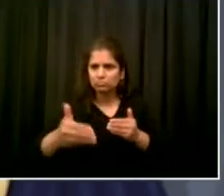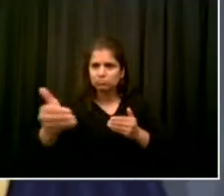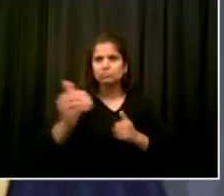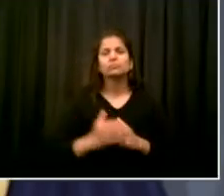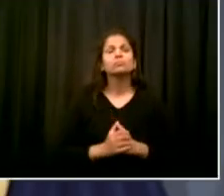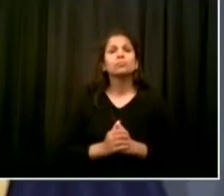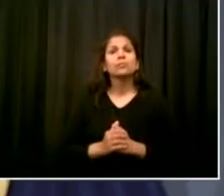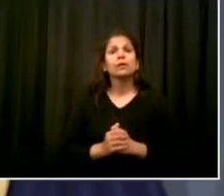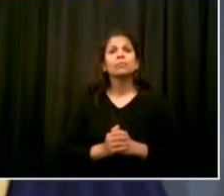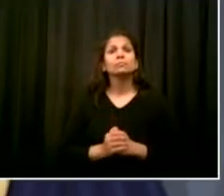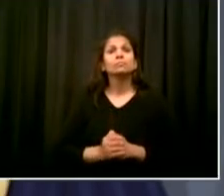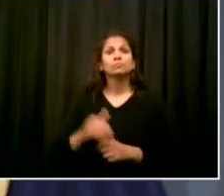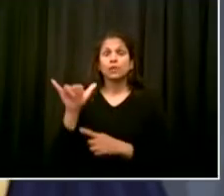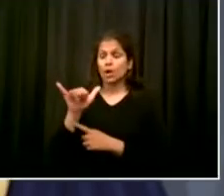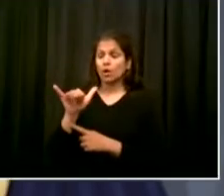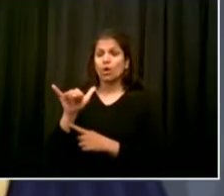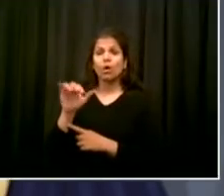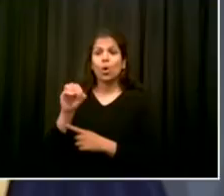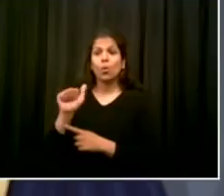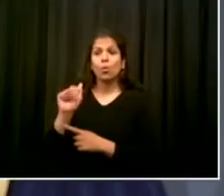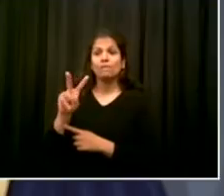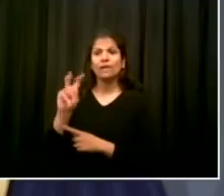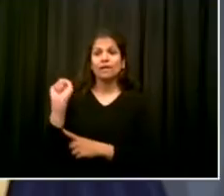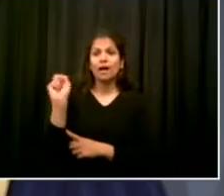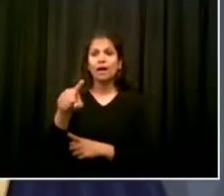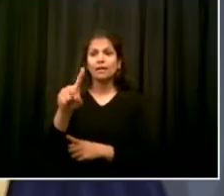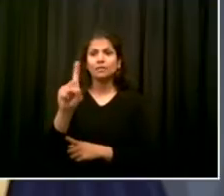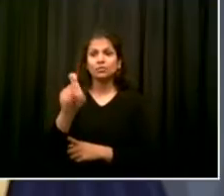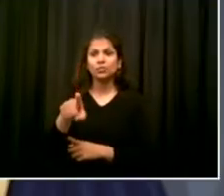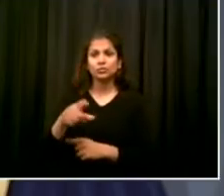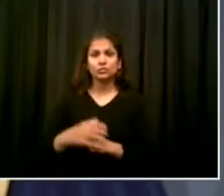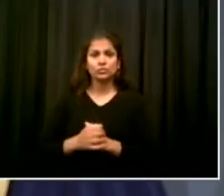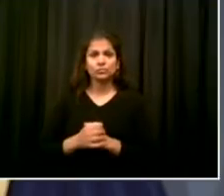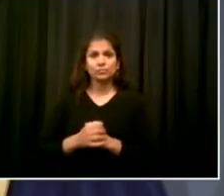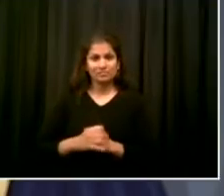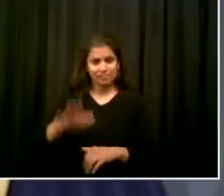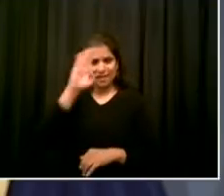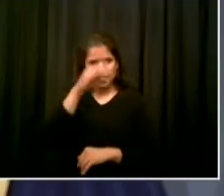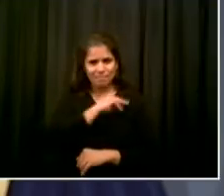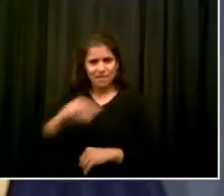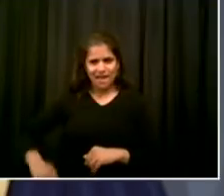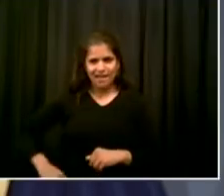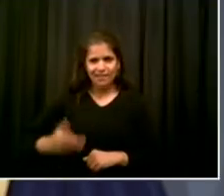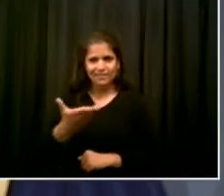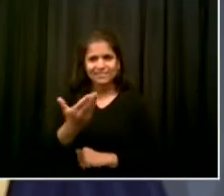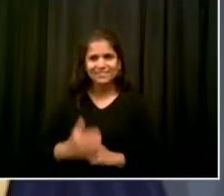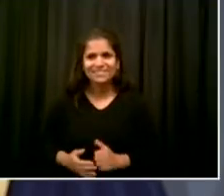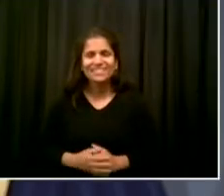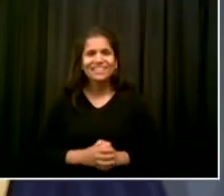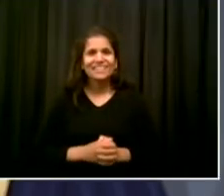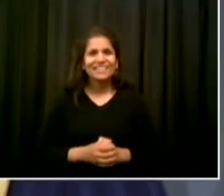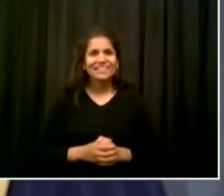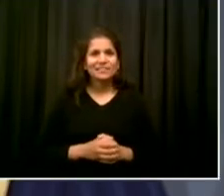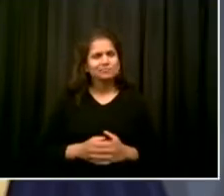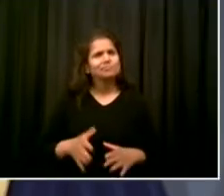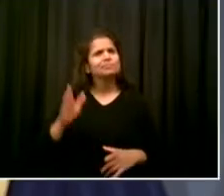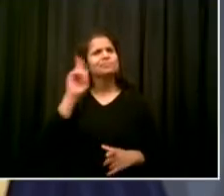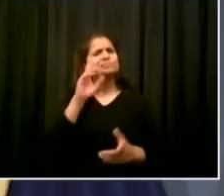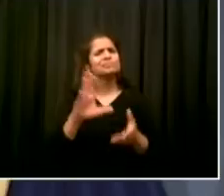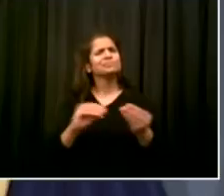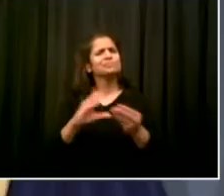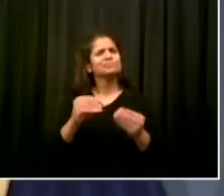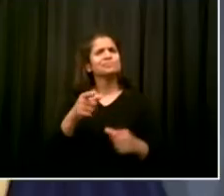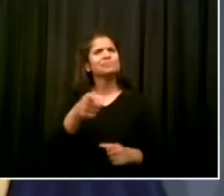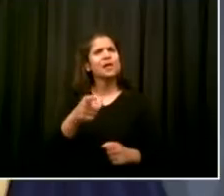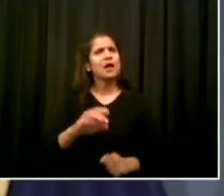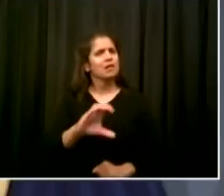Hi, everyone. Mr. Mayor, I wanted to ask you, you said a few times recently that the police discipline process is